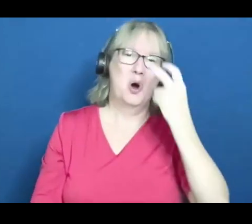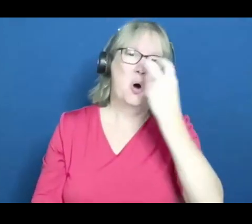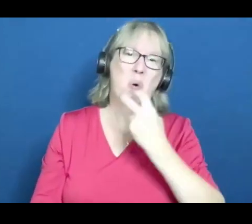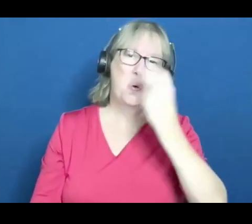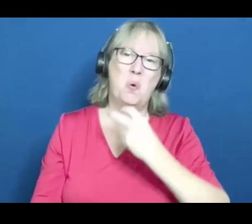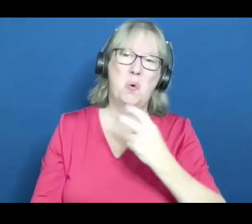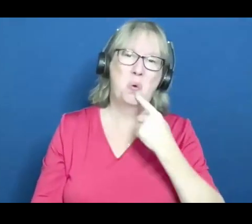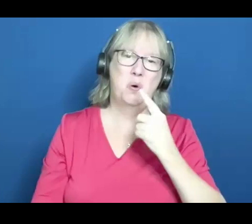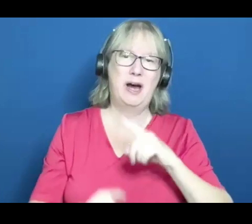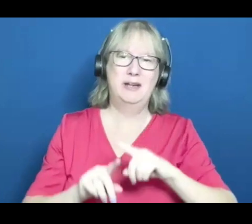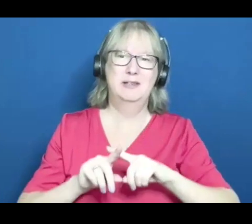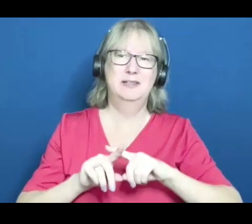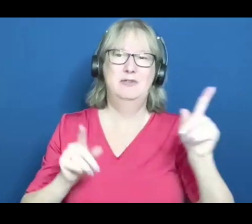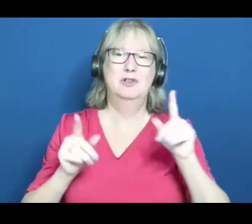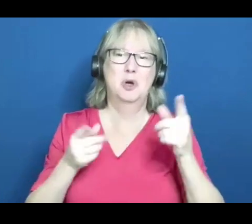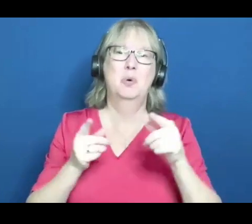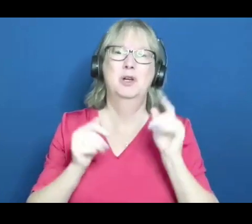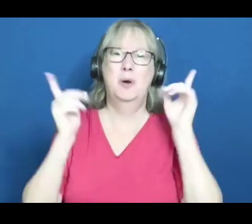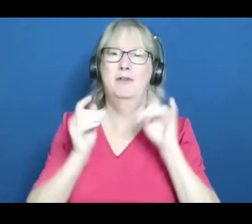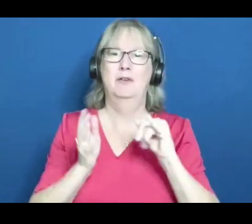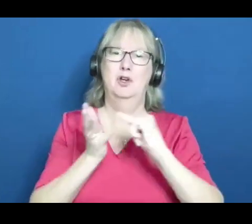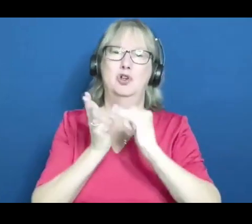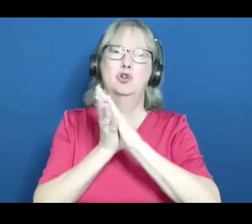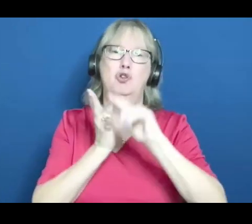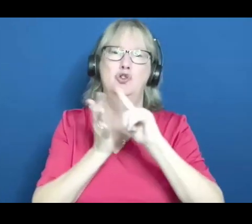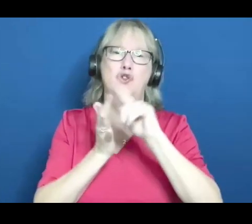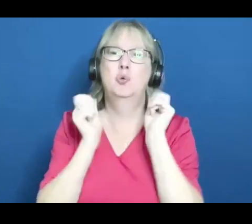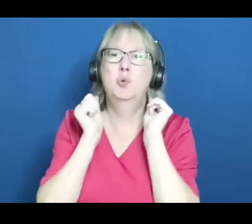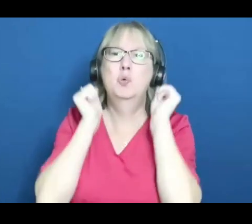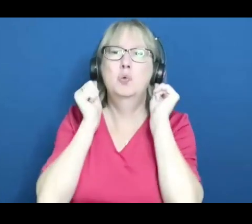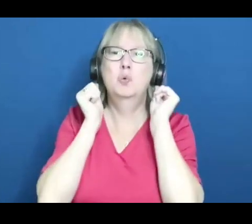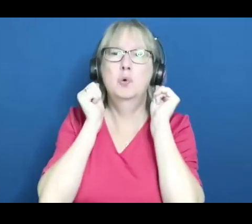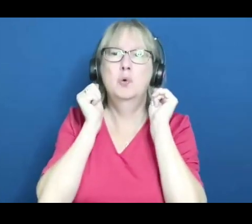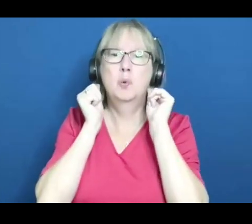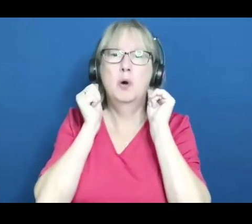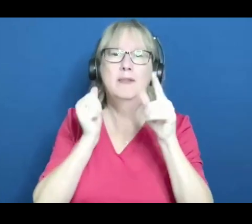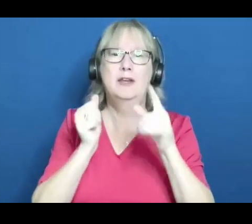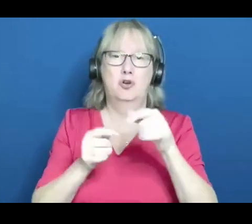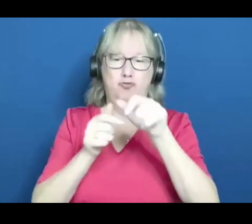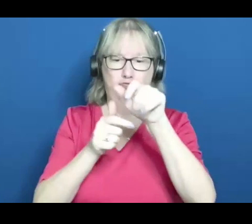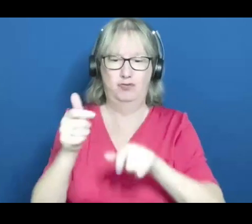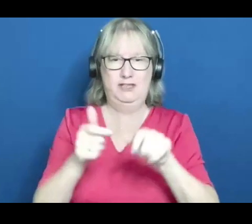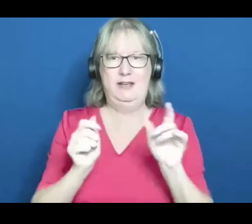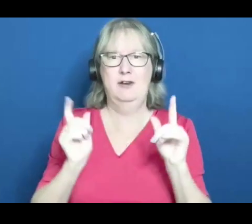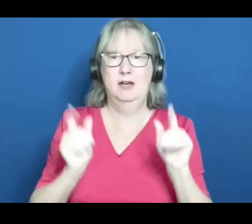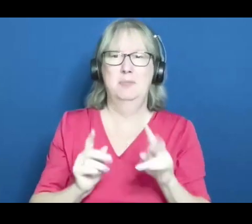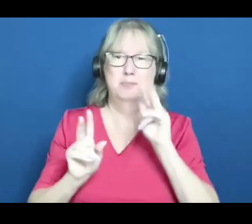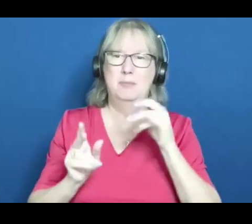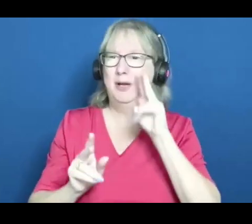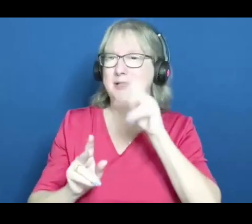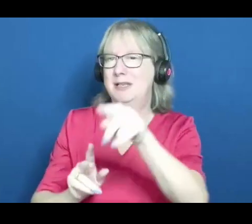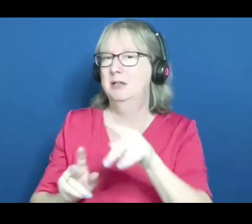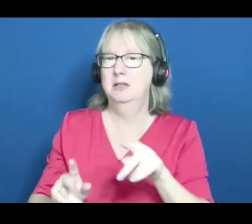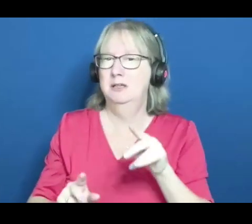and I had different connectors. So there's different shoes that you connect, and then the receivers go into them. You'll probably not be able to see it too well on the camera,